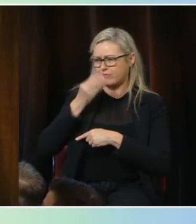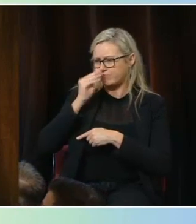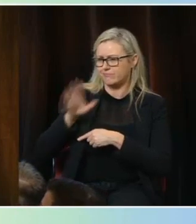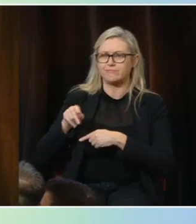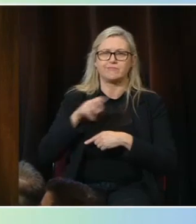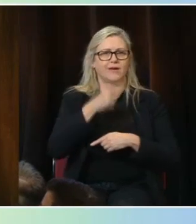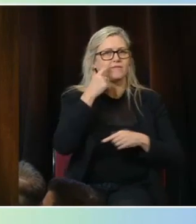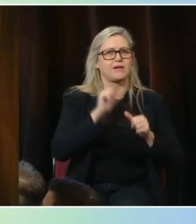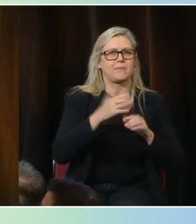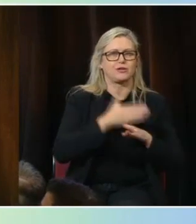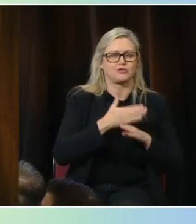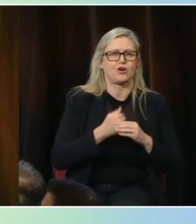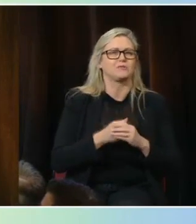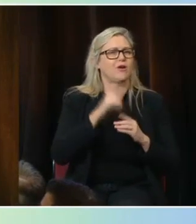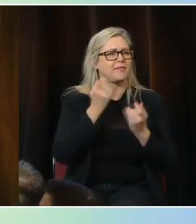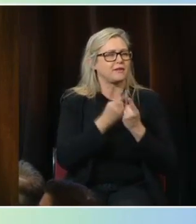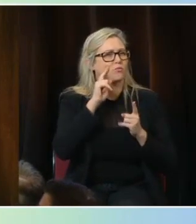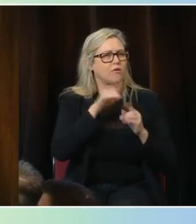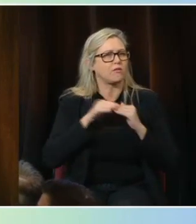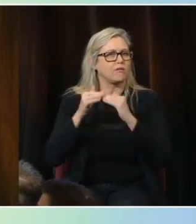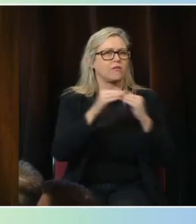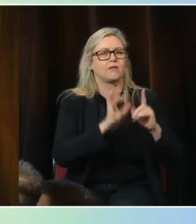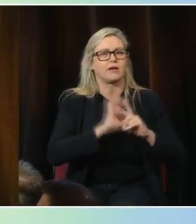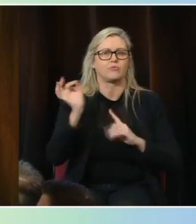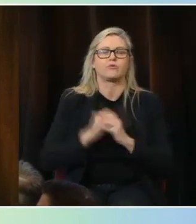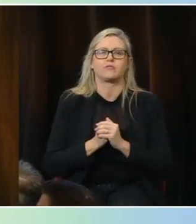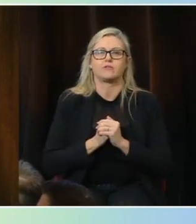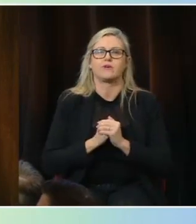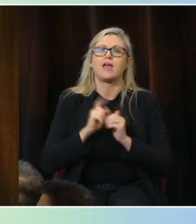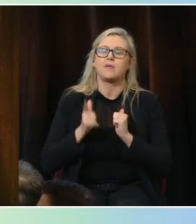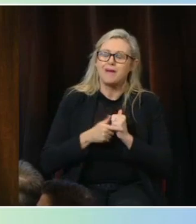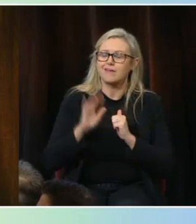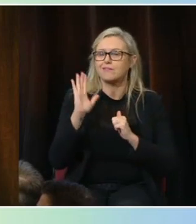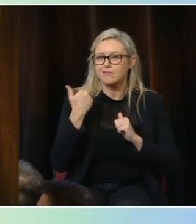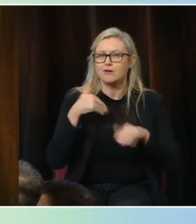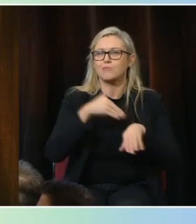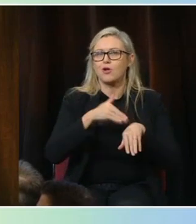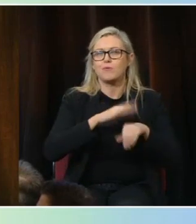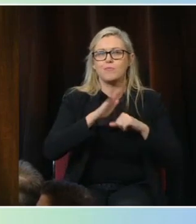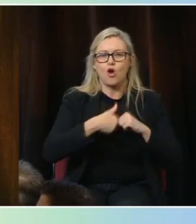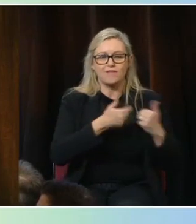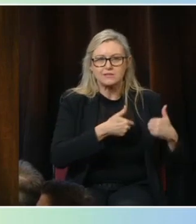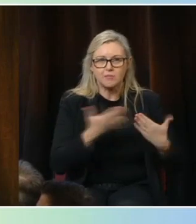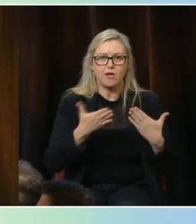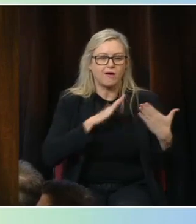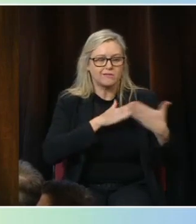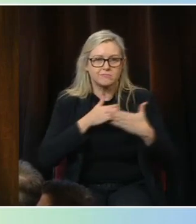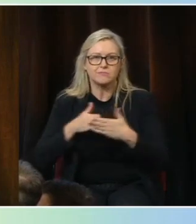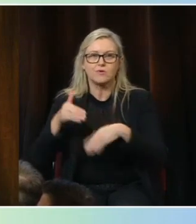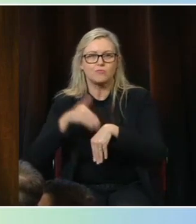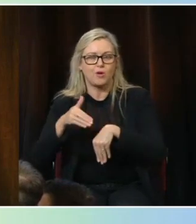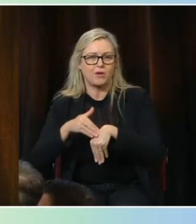on the current unusual period of hot demand and disrupted Supply what are we going to be recovering to